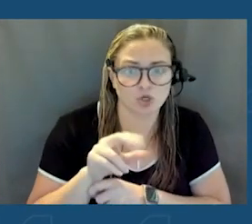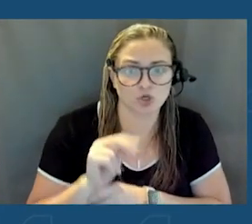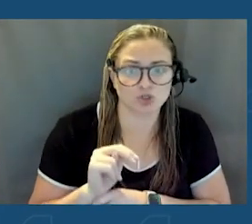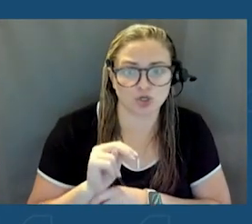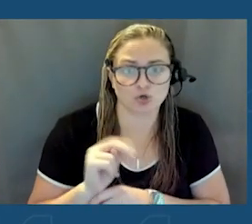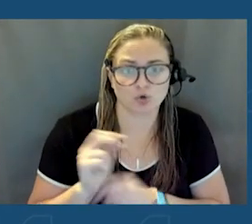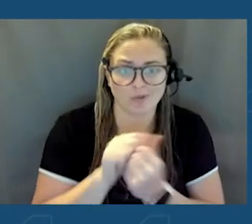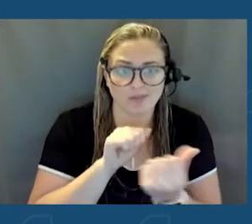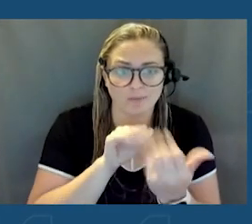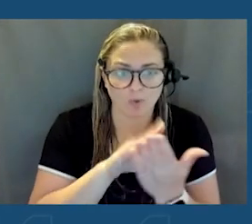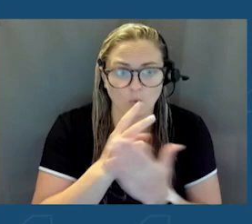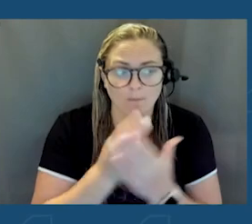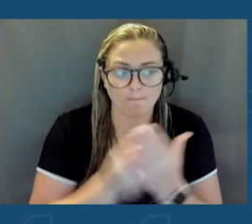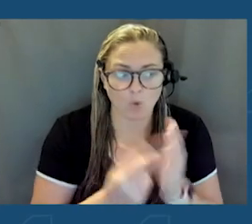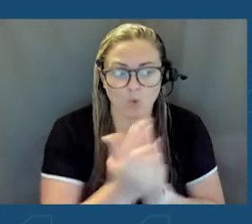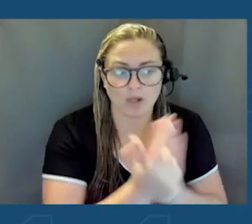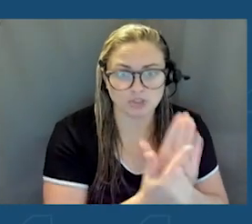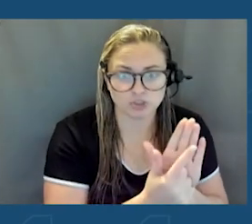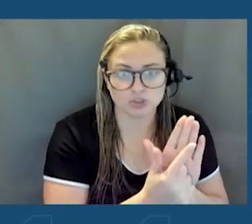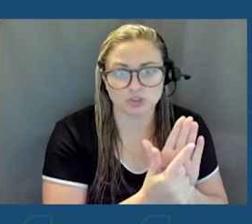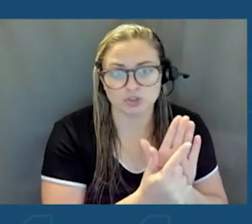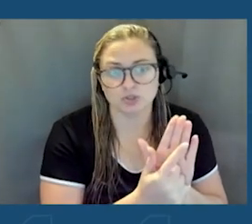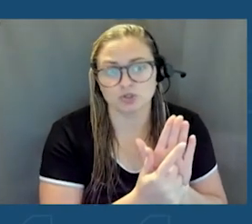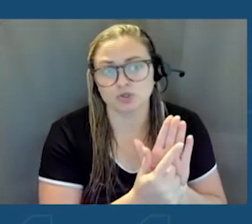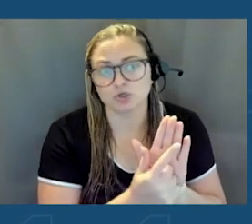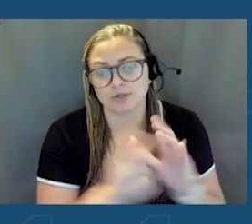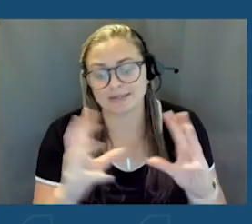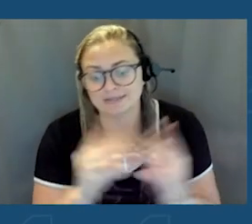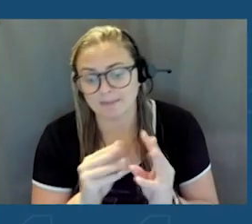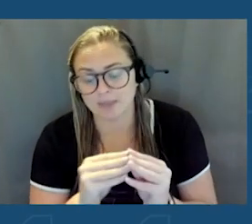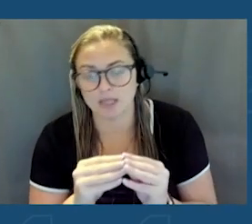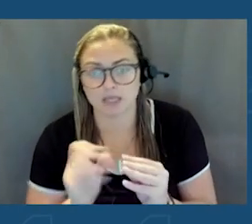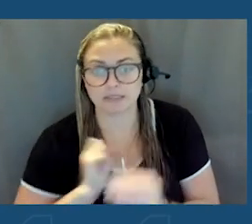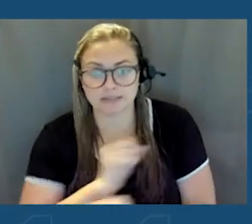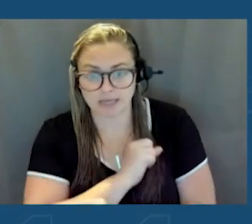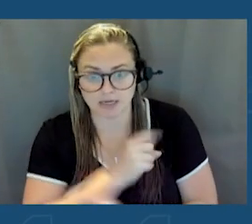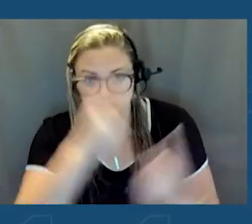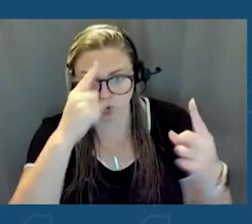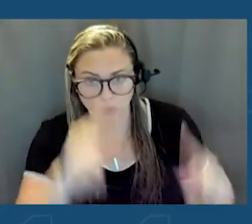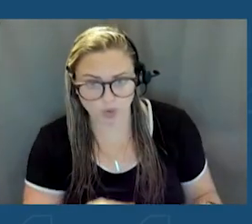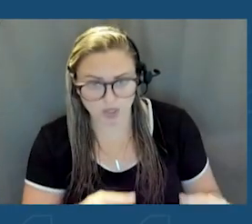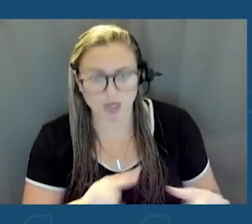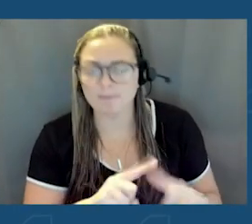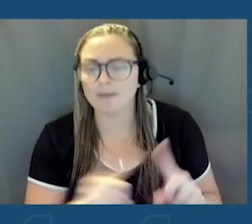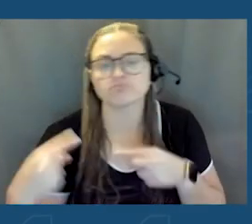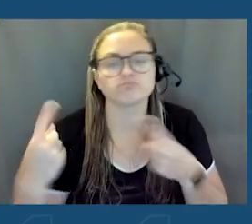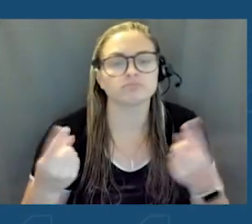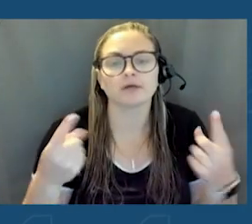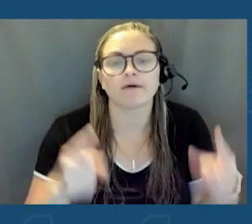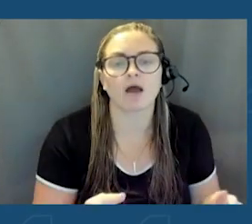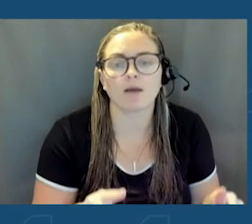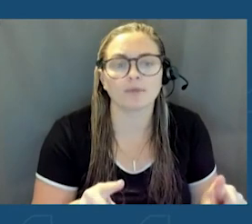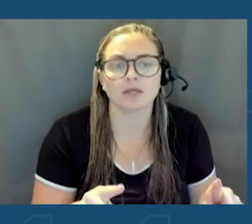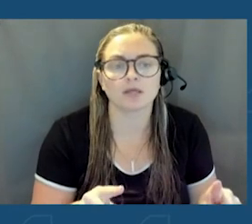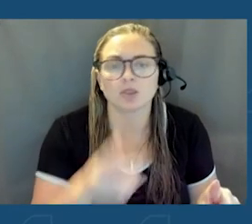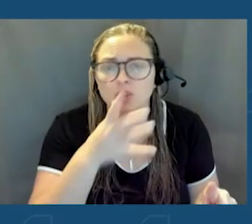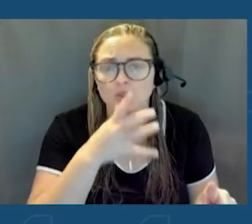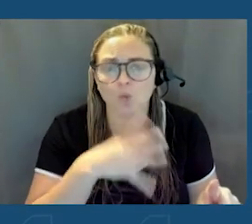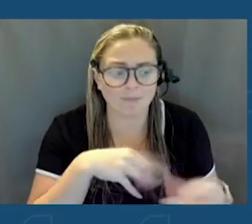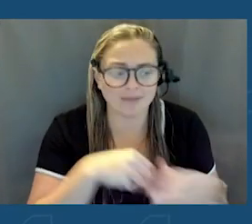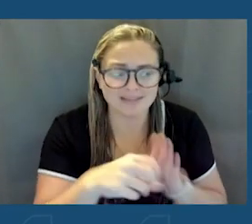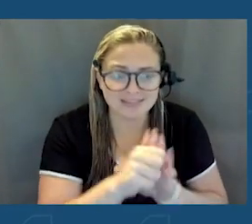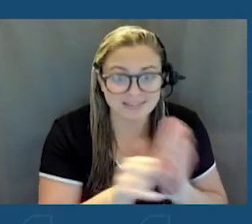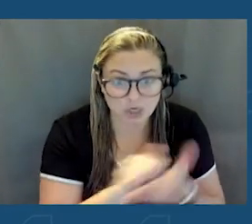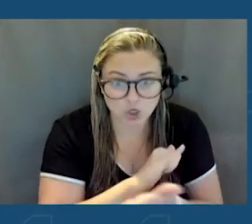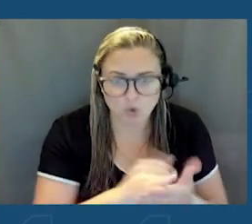that both the legislature, the Assembly, and the Senate can agree with. But until that time, women in the state of New York are absolutely protected.